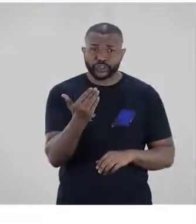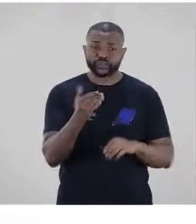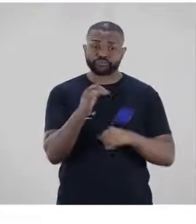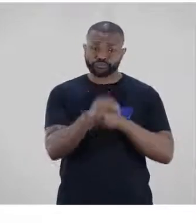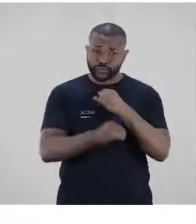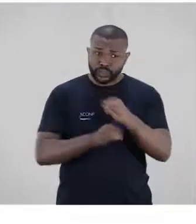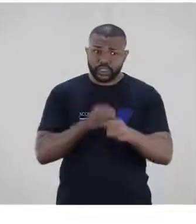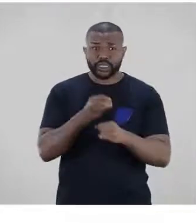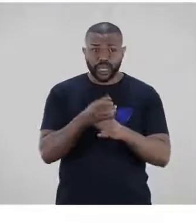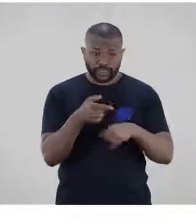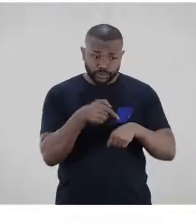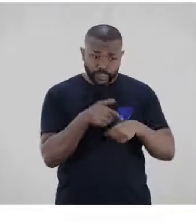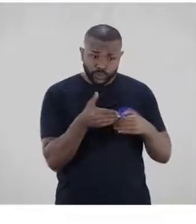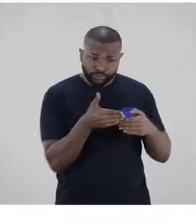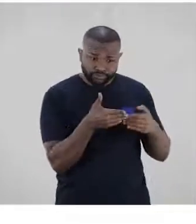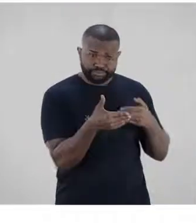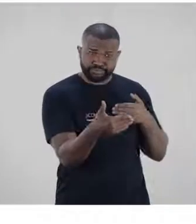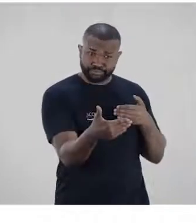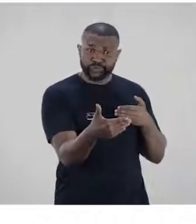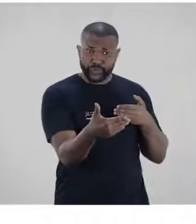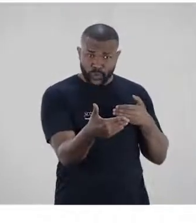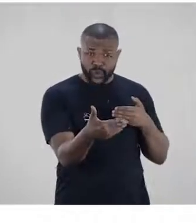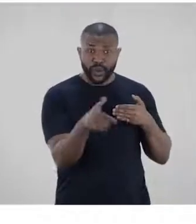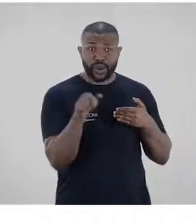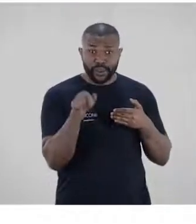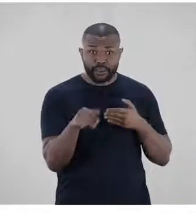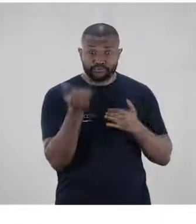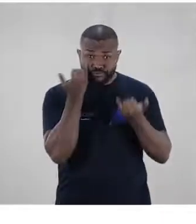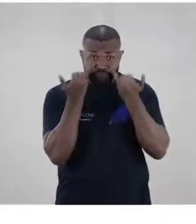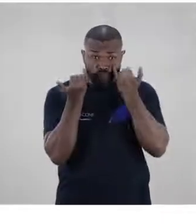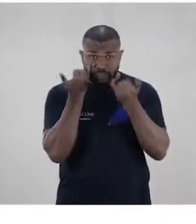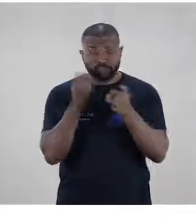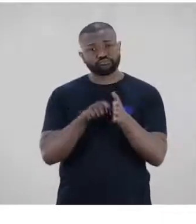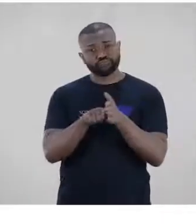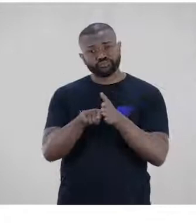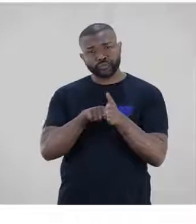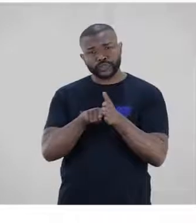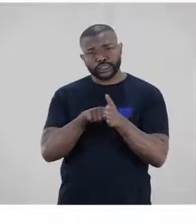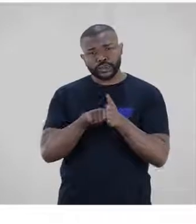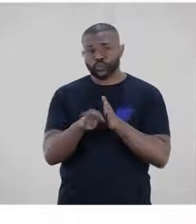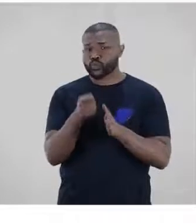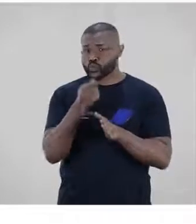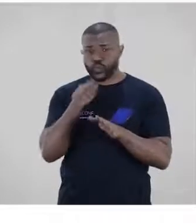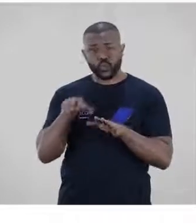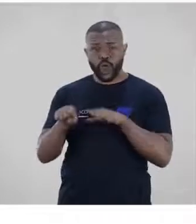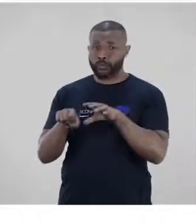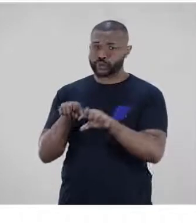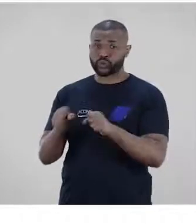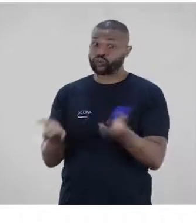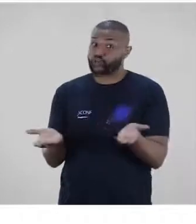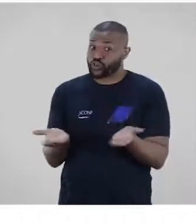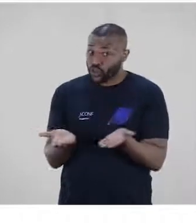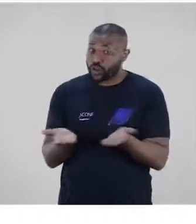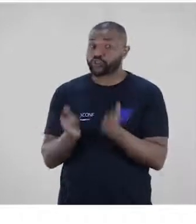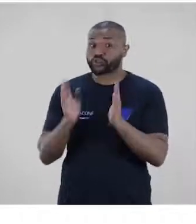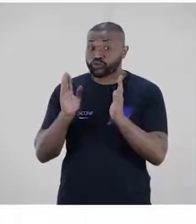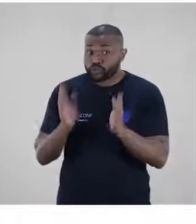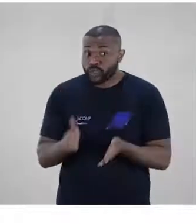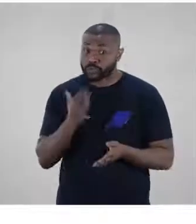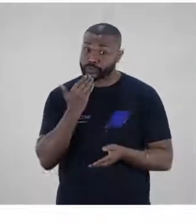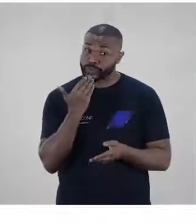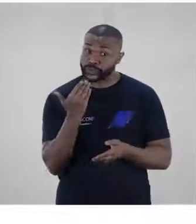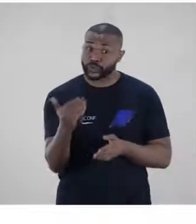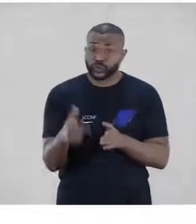talking about analytical data. So analytical data is not the current snapshots, it's all of the claims that have happened over an